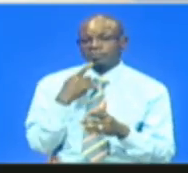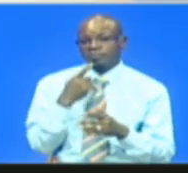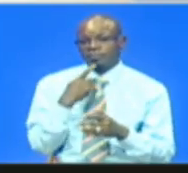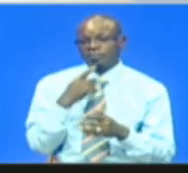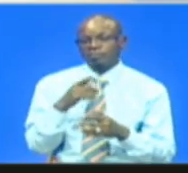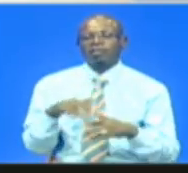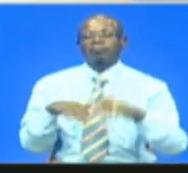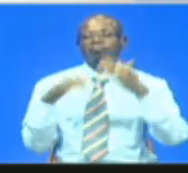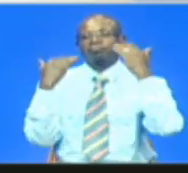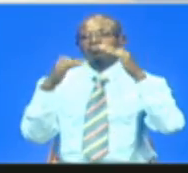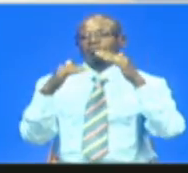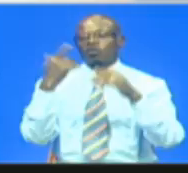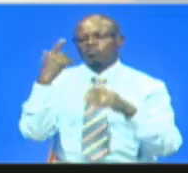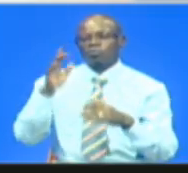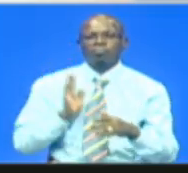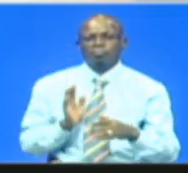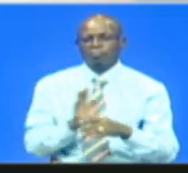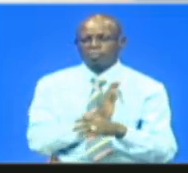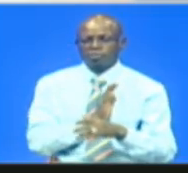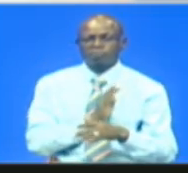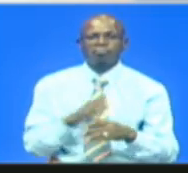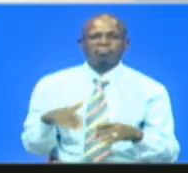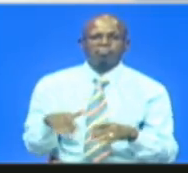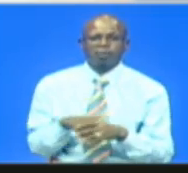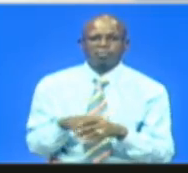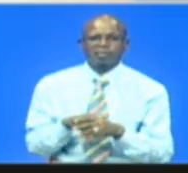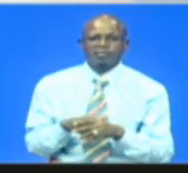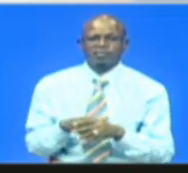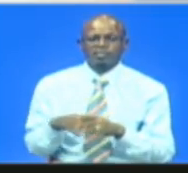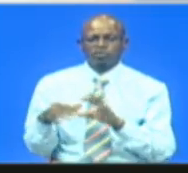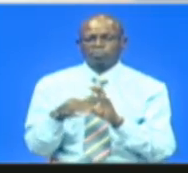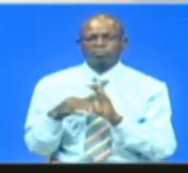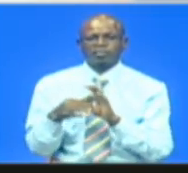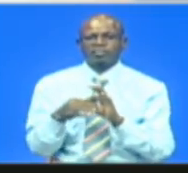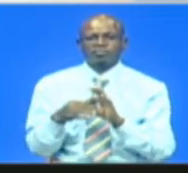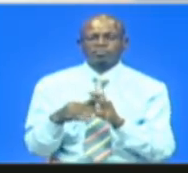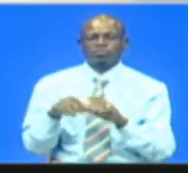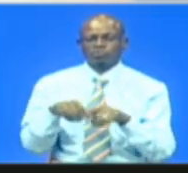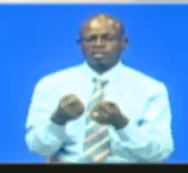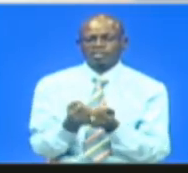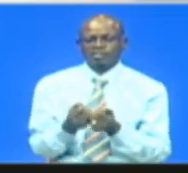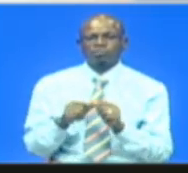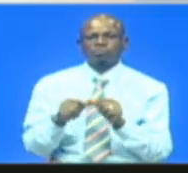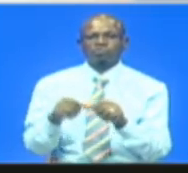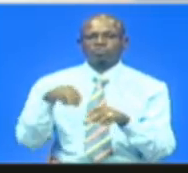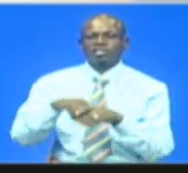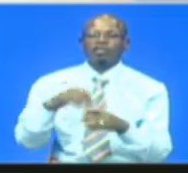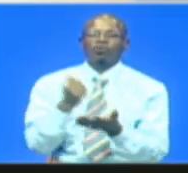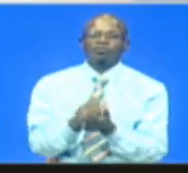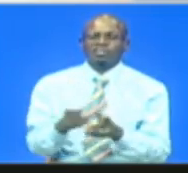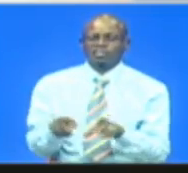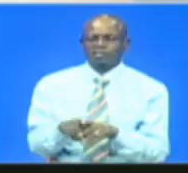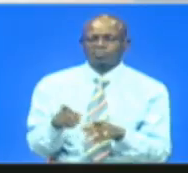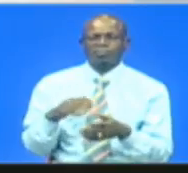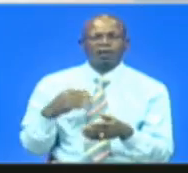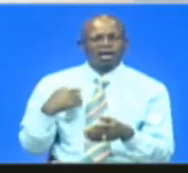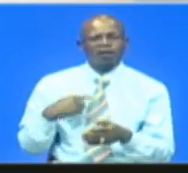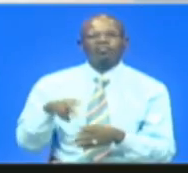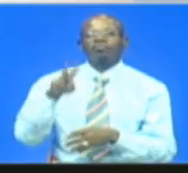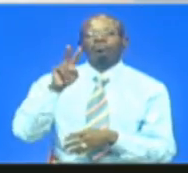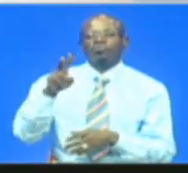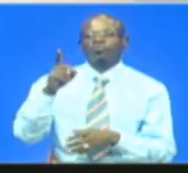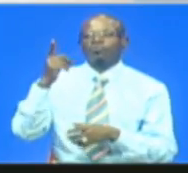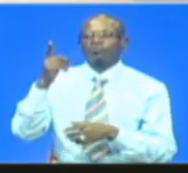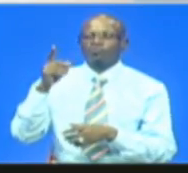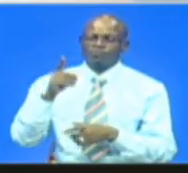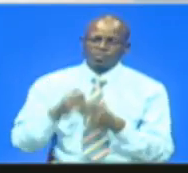board members of cooperative societies stay in office to 10 years, comprised of 2 5-year terms. According